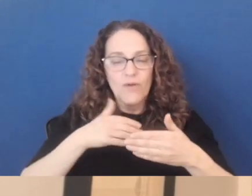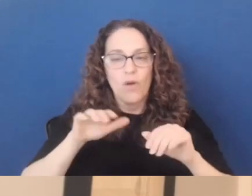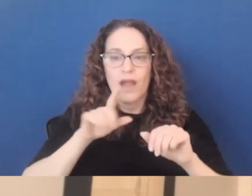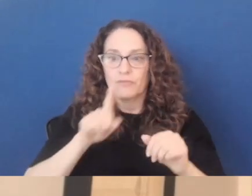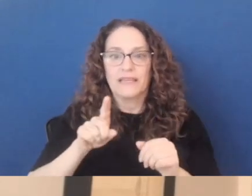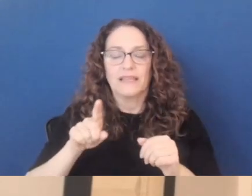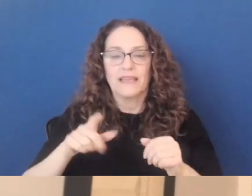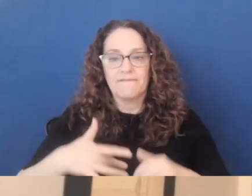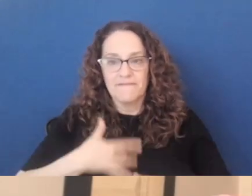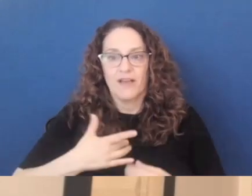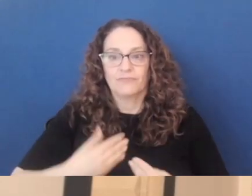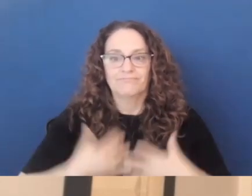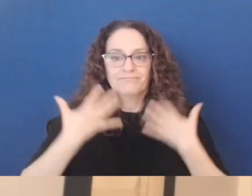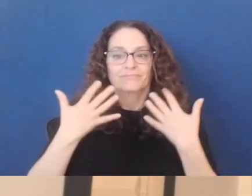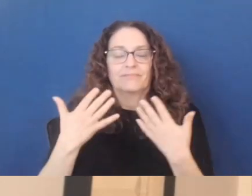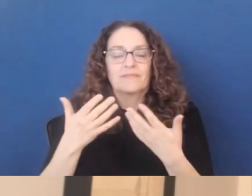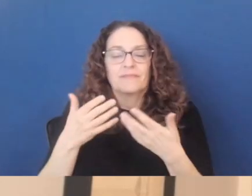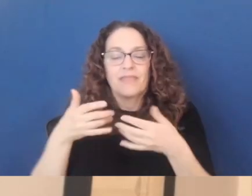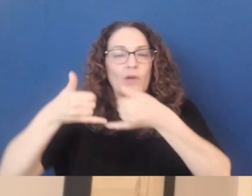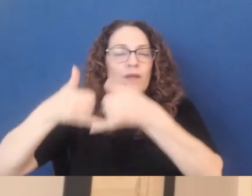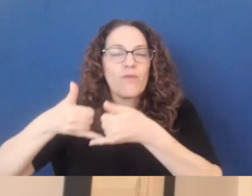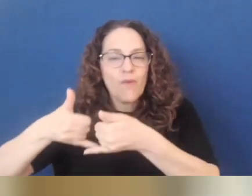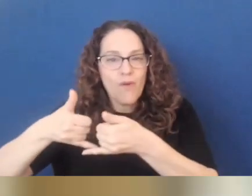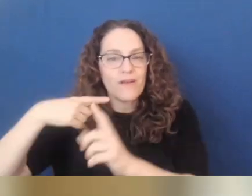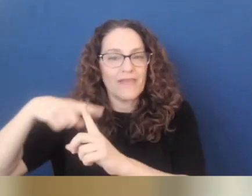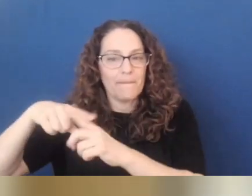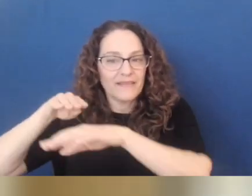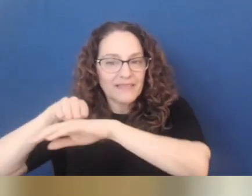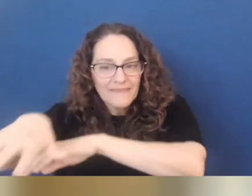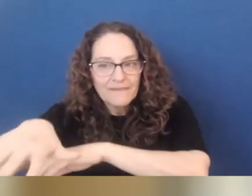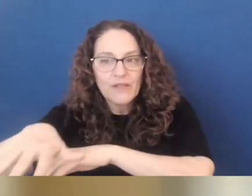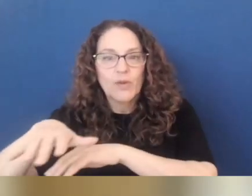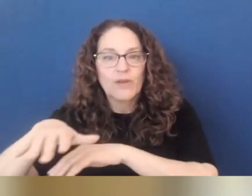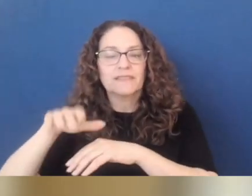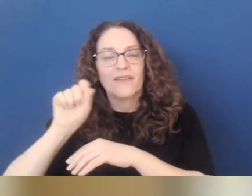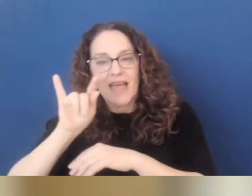of being present, of the stiller mind. I think this is an important